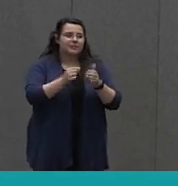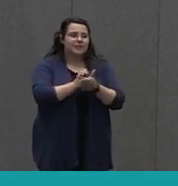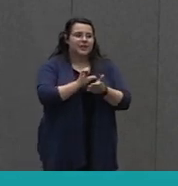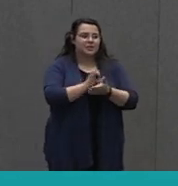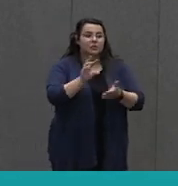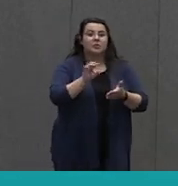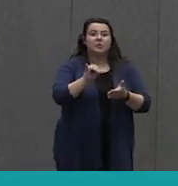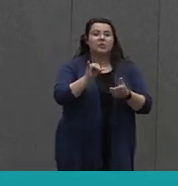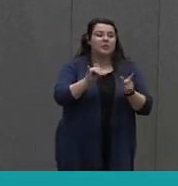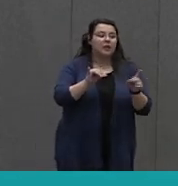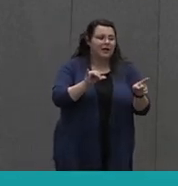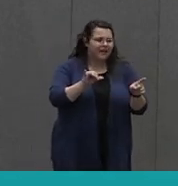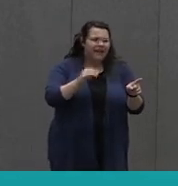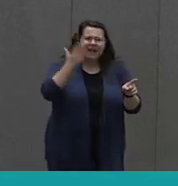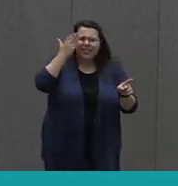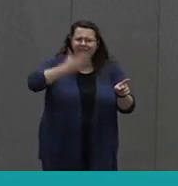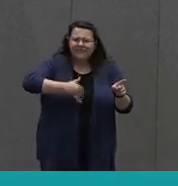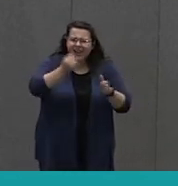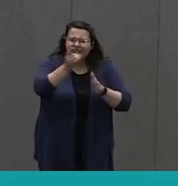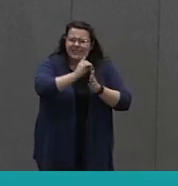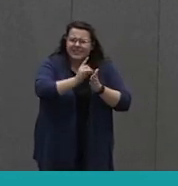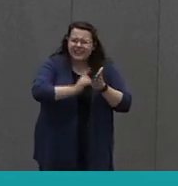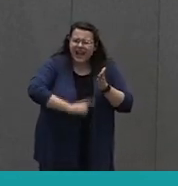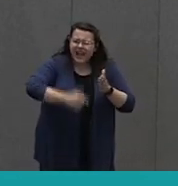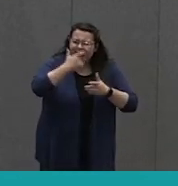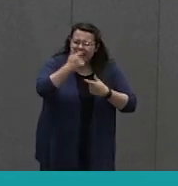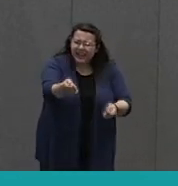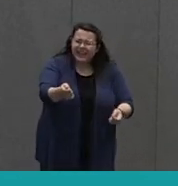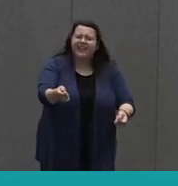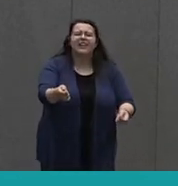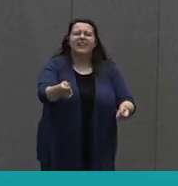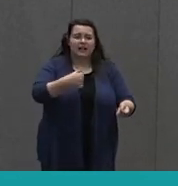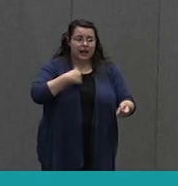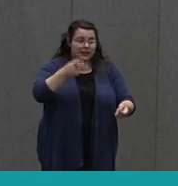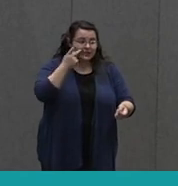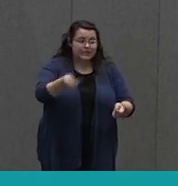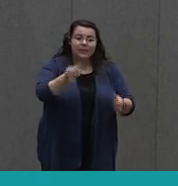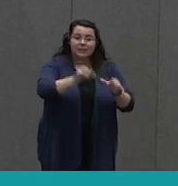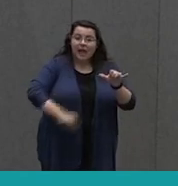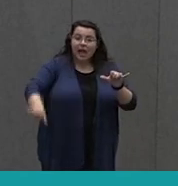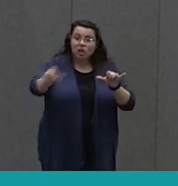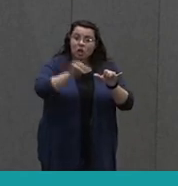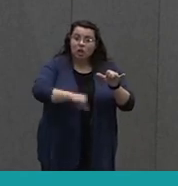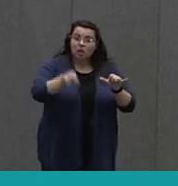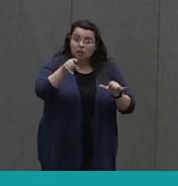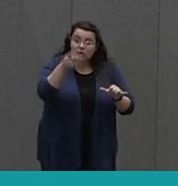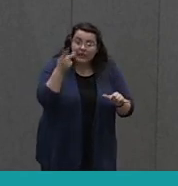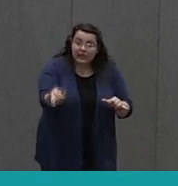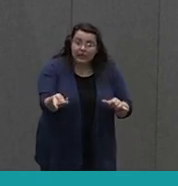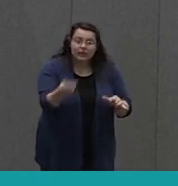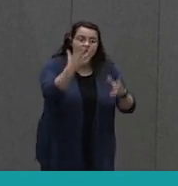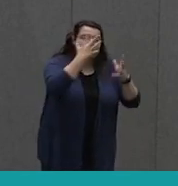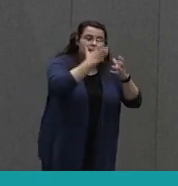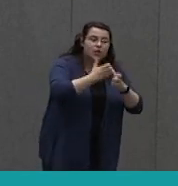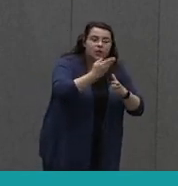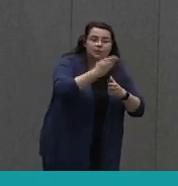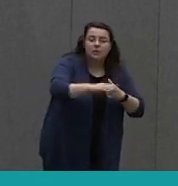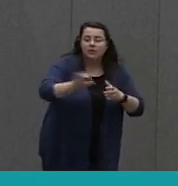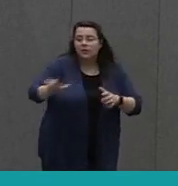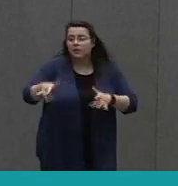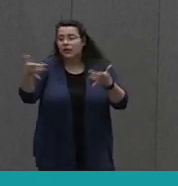kind of disgusting. I think you'll love it. I like funny books, and so I decided I would bring this one today